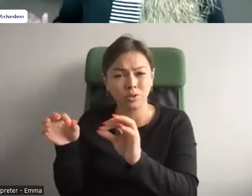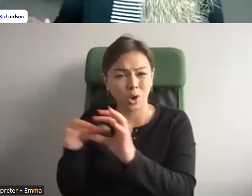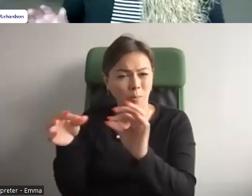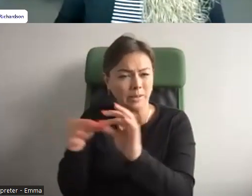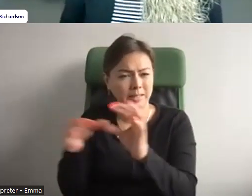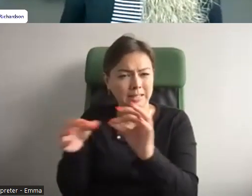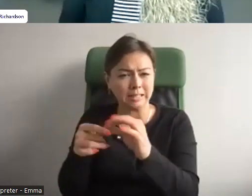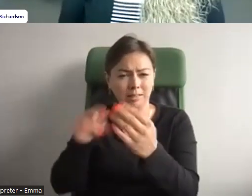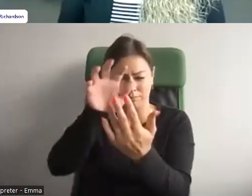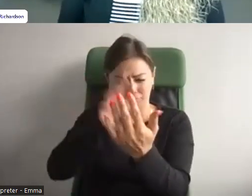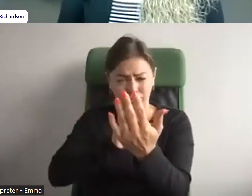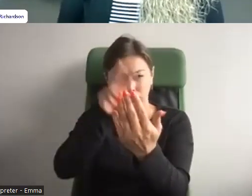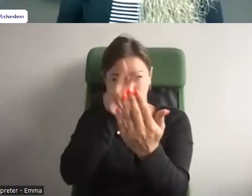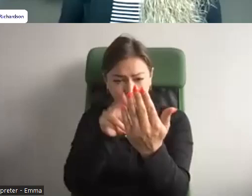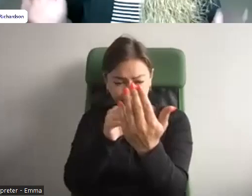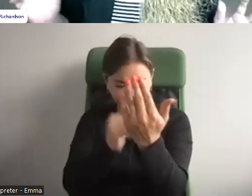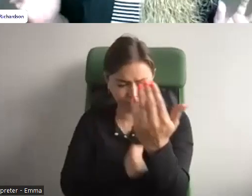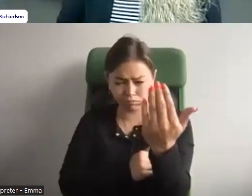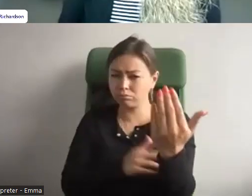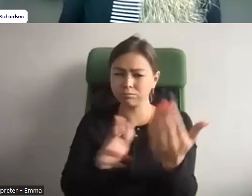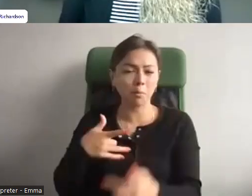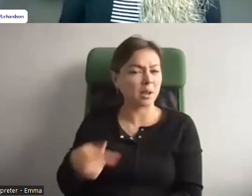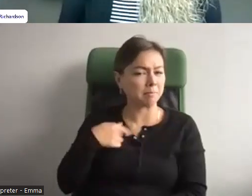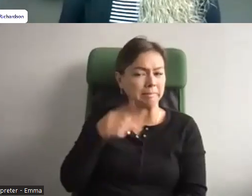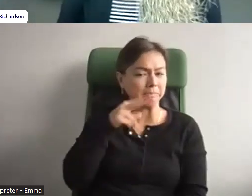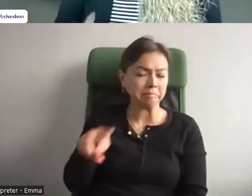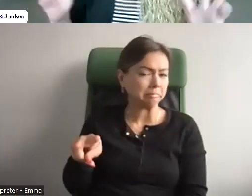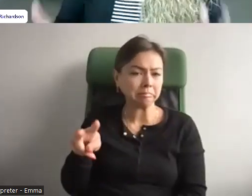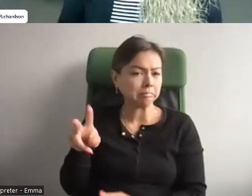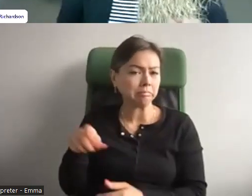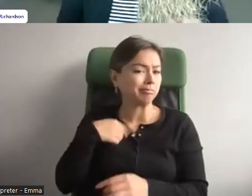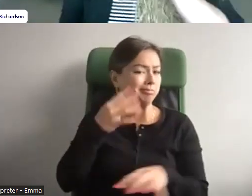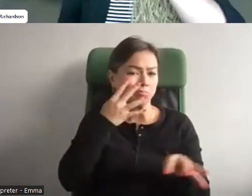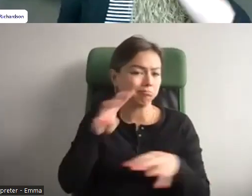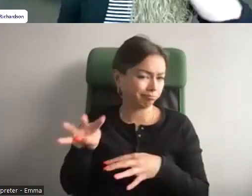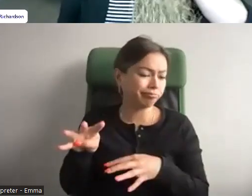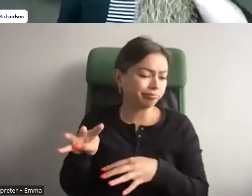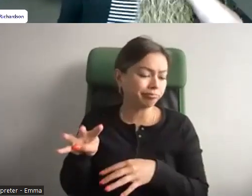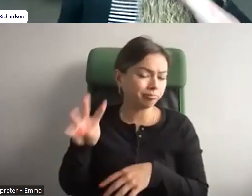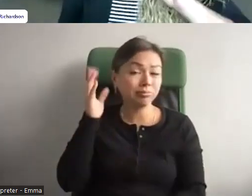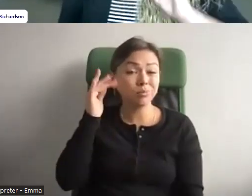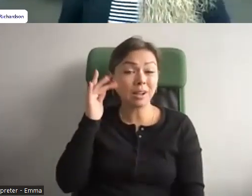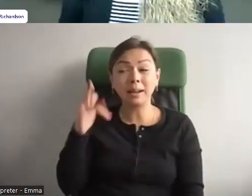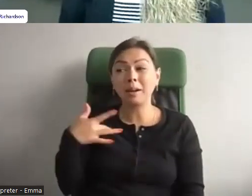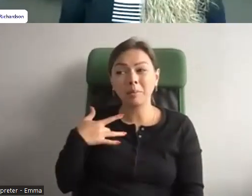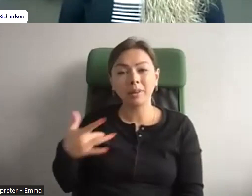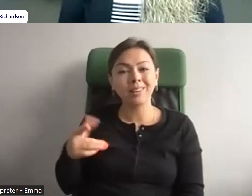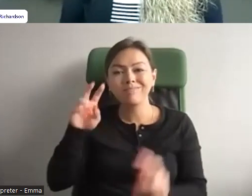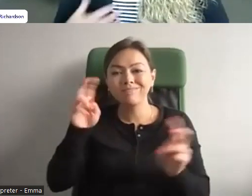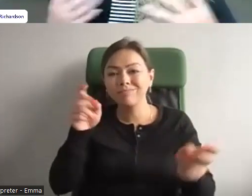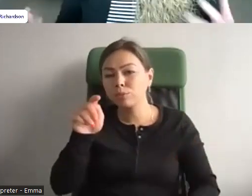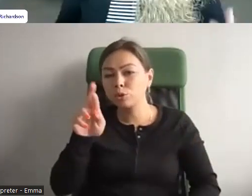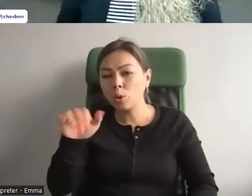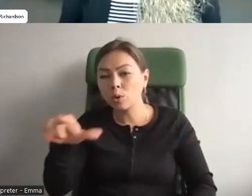don't even read them after I do media, just because, again, I know there's gonna be trolls that, are going to attempt to harass